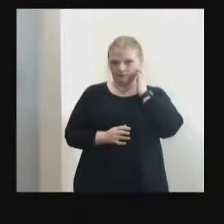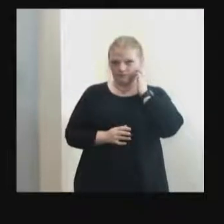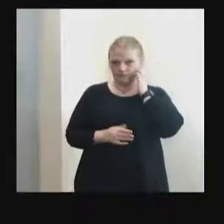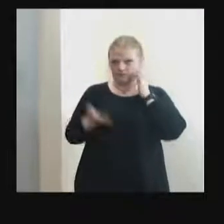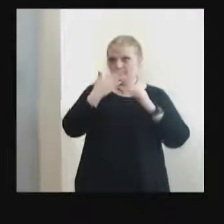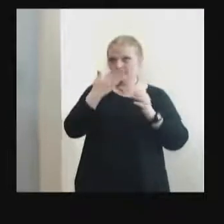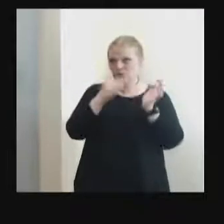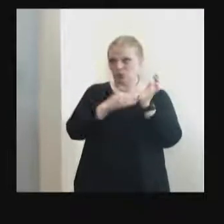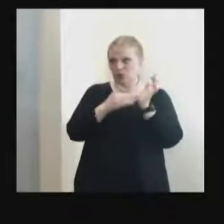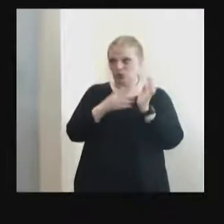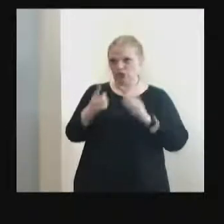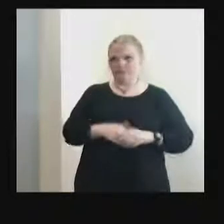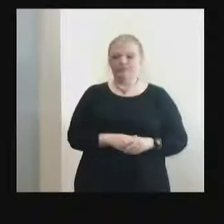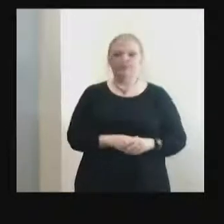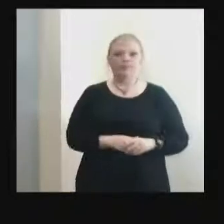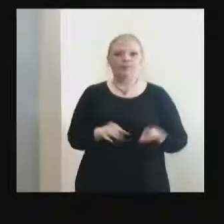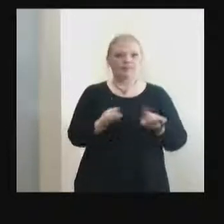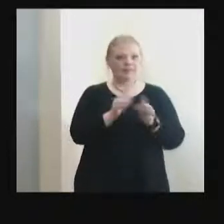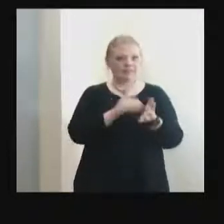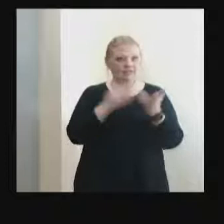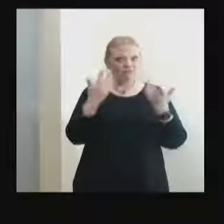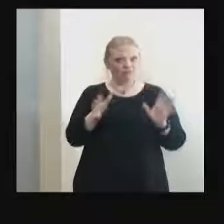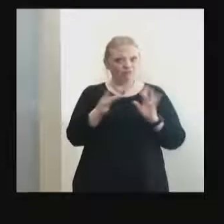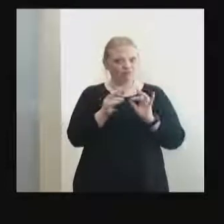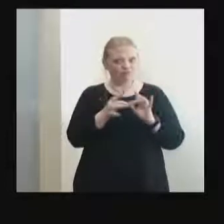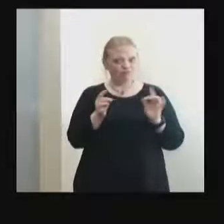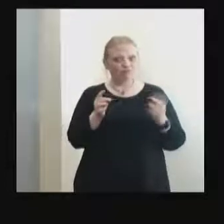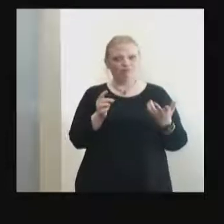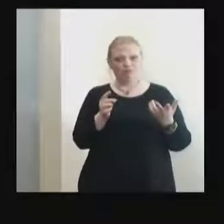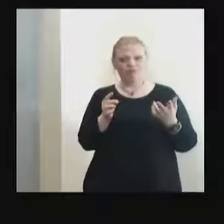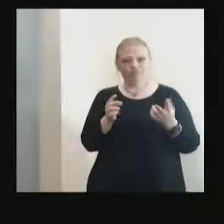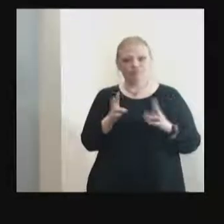Thank you, Dr. Burstein. And as the doctor noted, it was a very